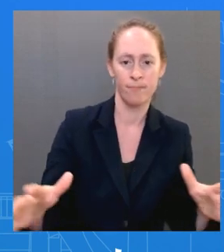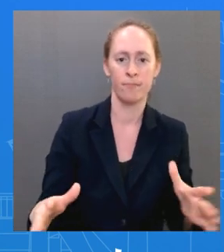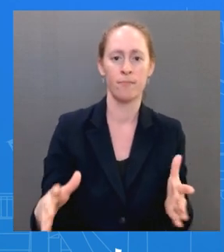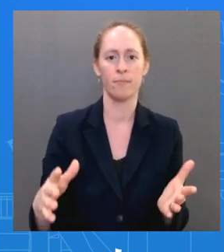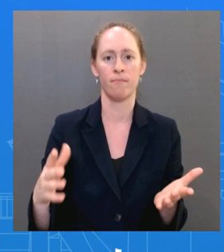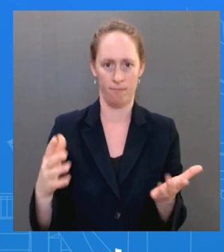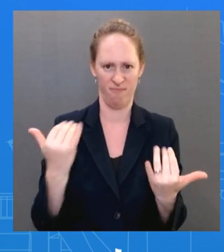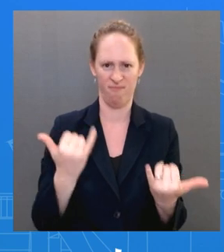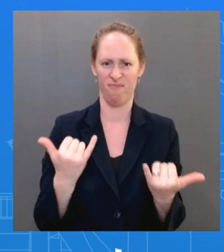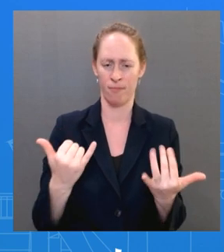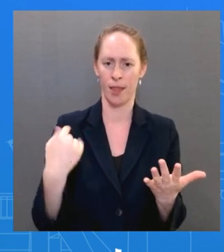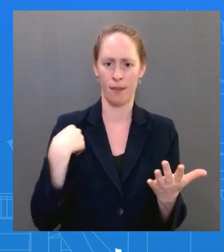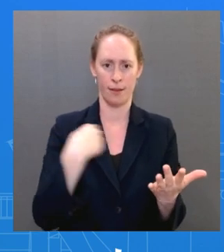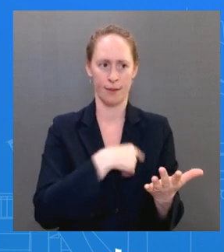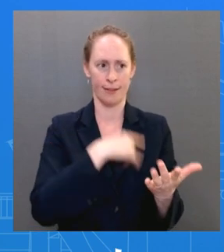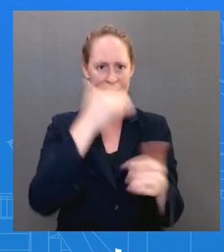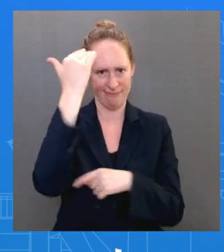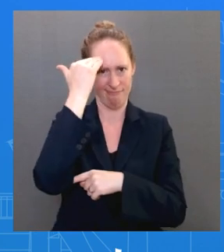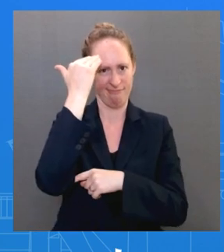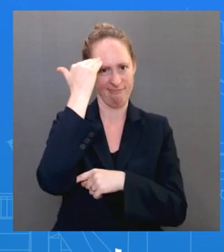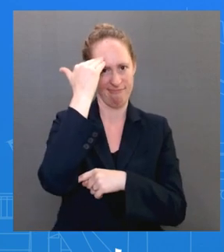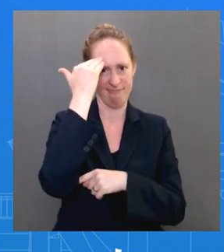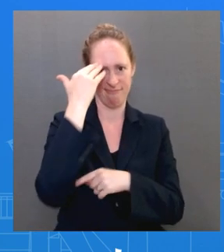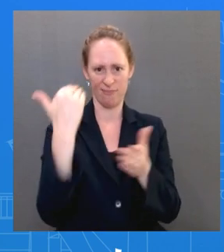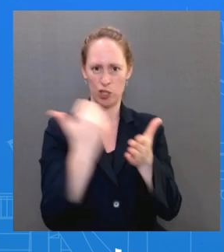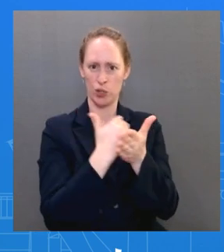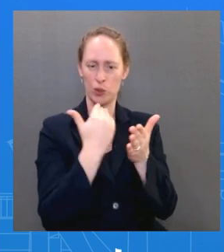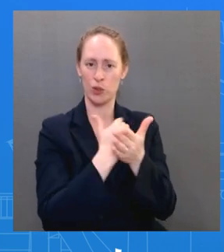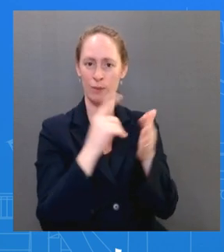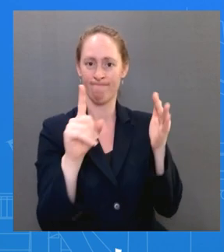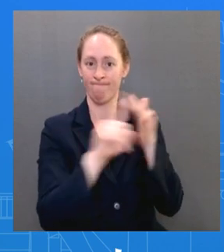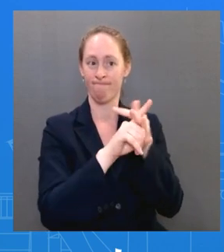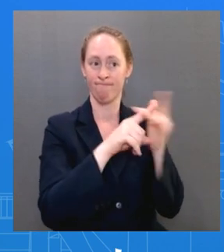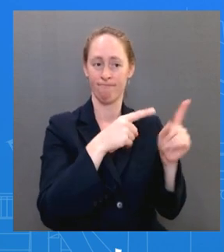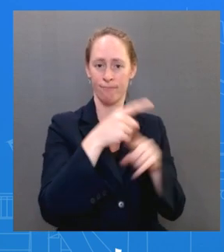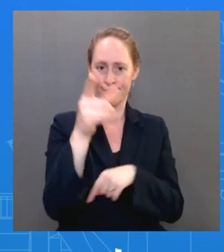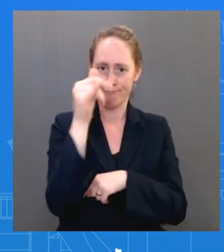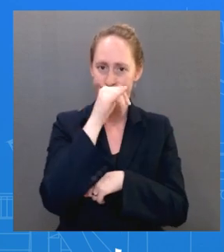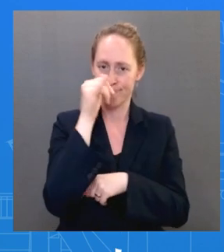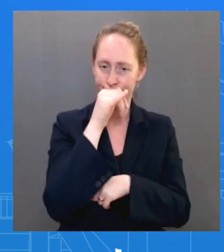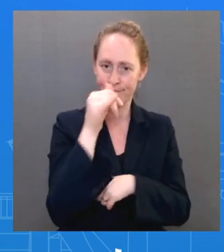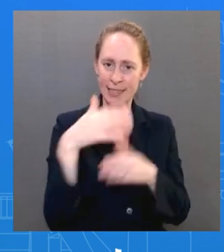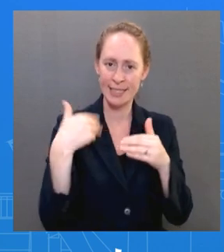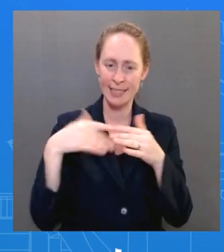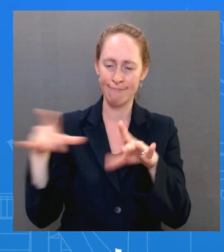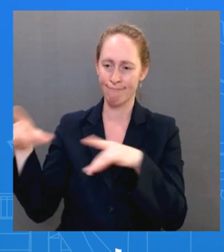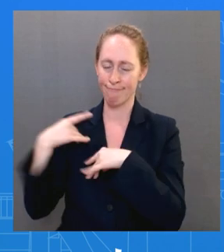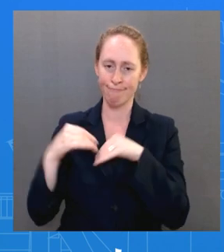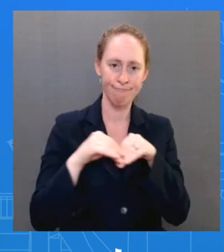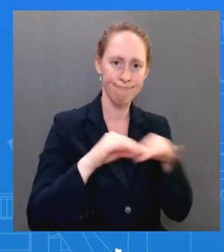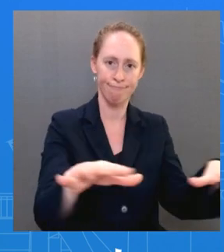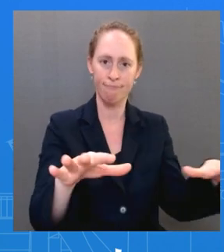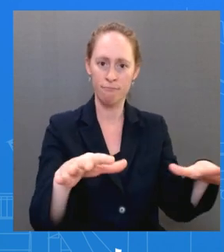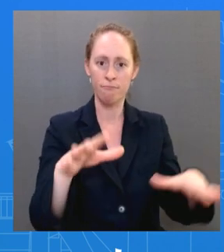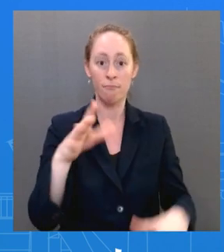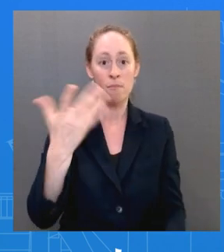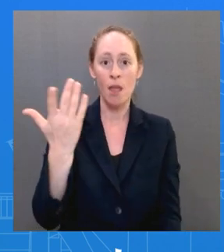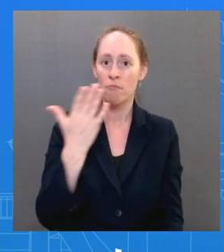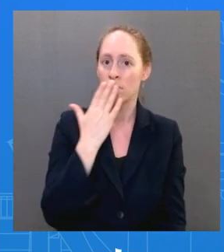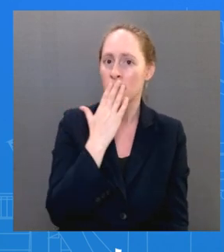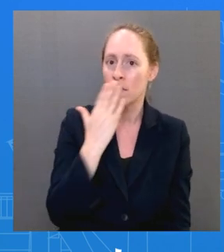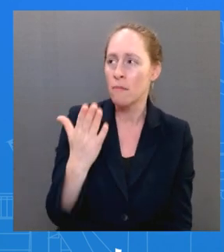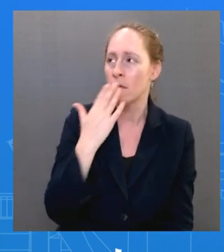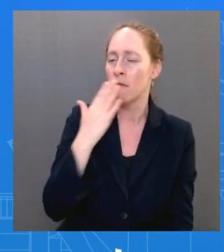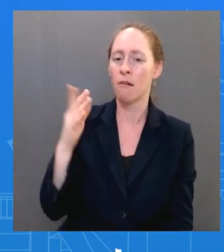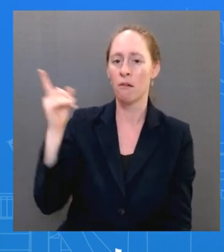leadership, we have the ability to manage this. We are now at a point, I believe, where we can prevent